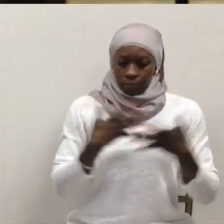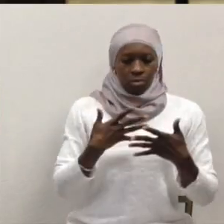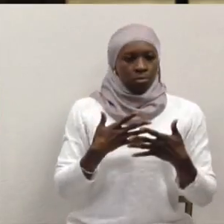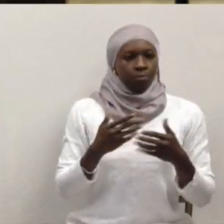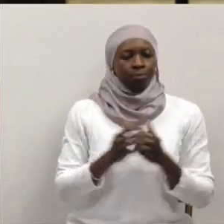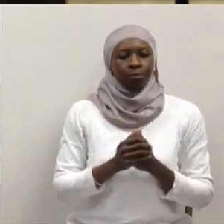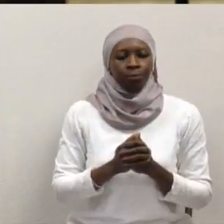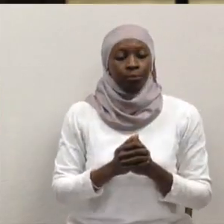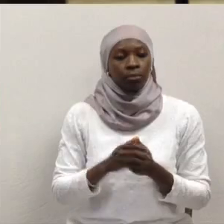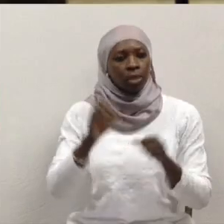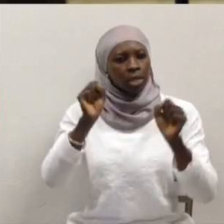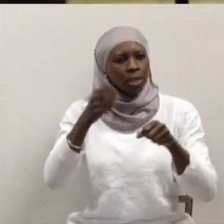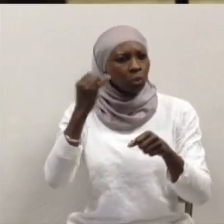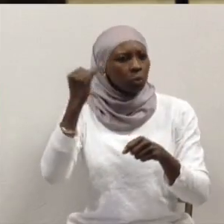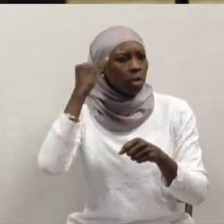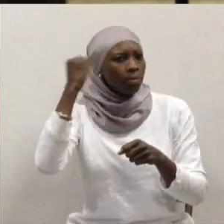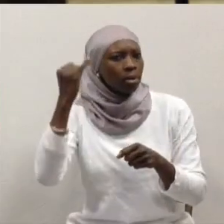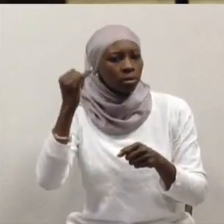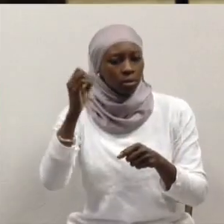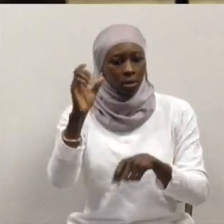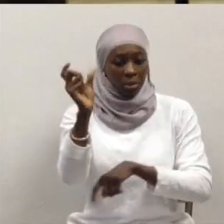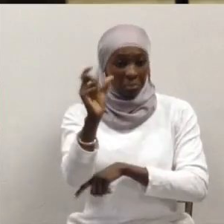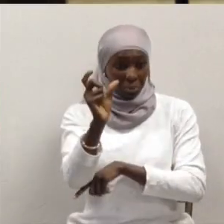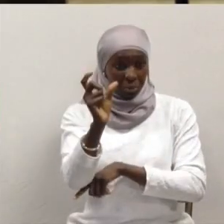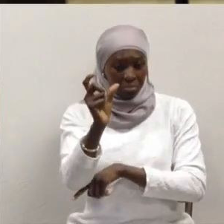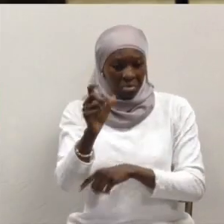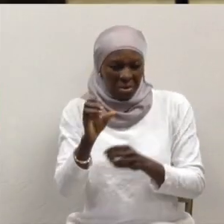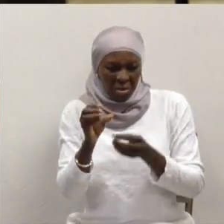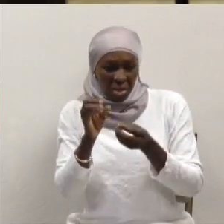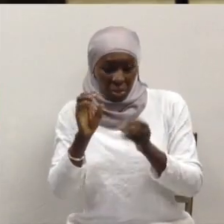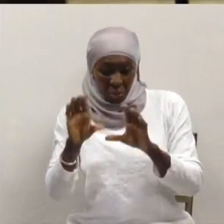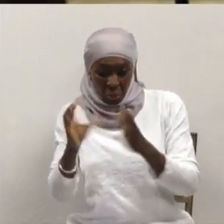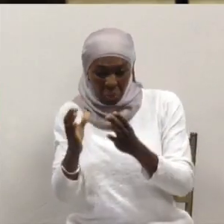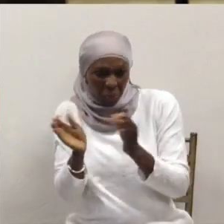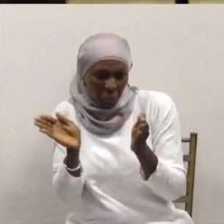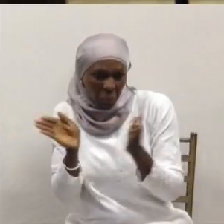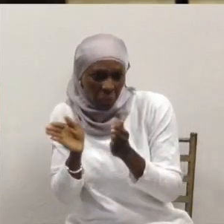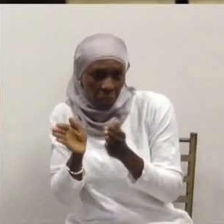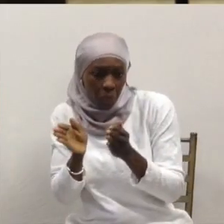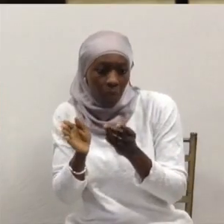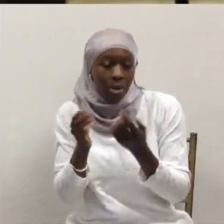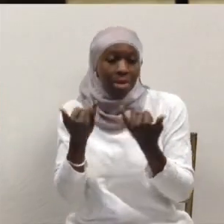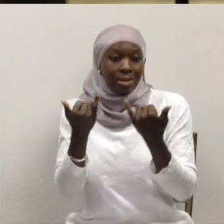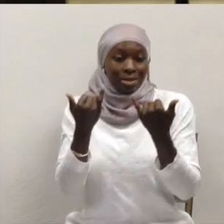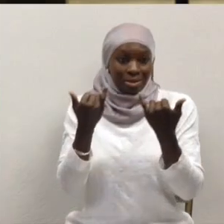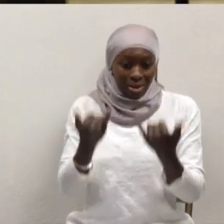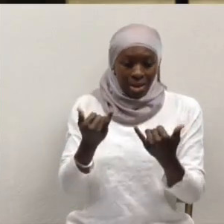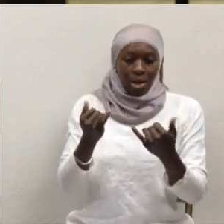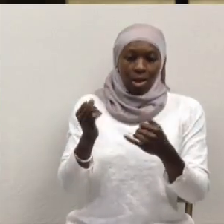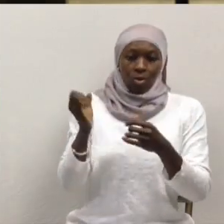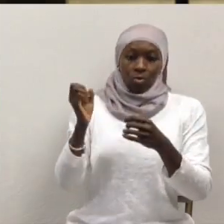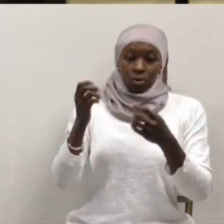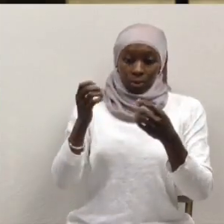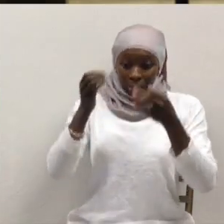Can you imagine Muslims who are very few in contrast to the community in Mecca, coming back to Mecca in